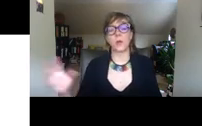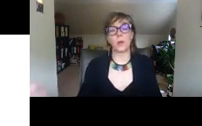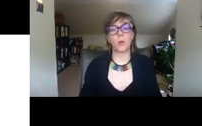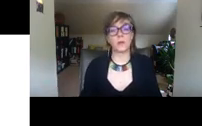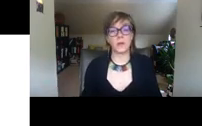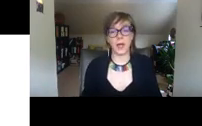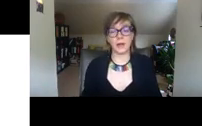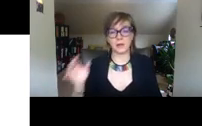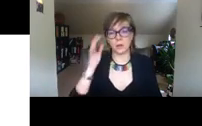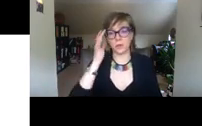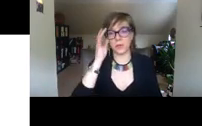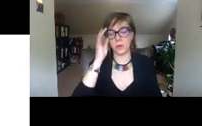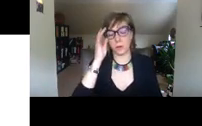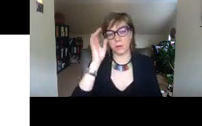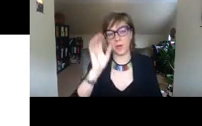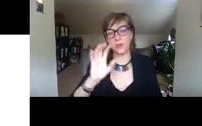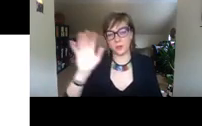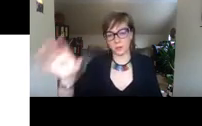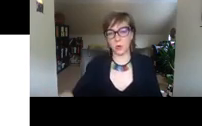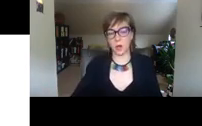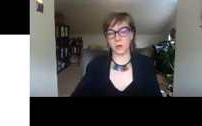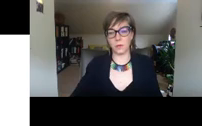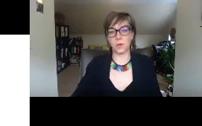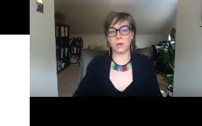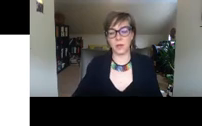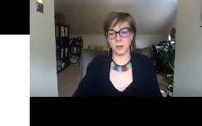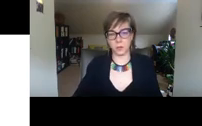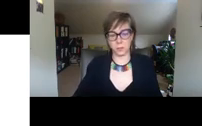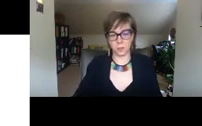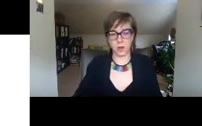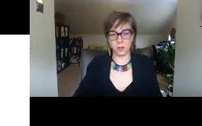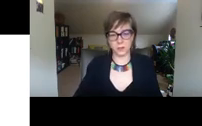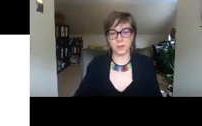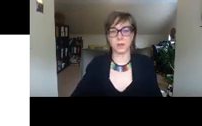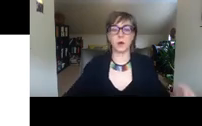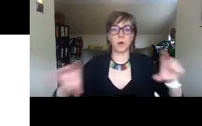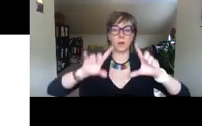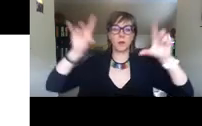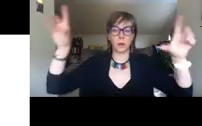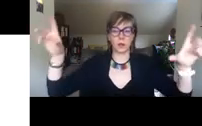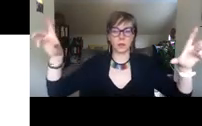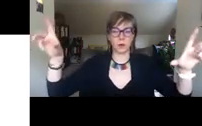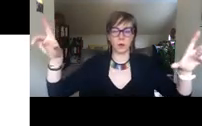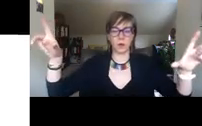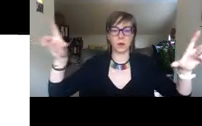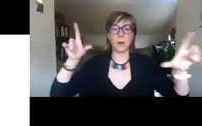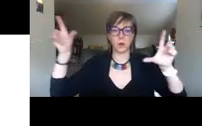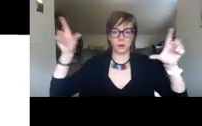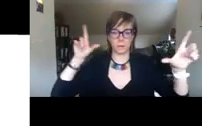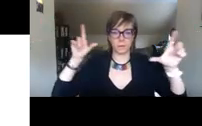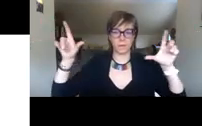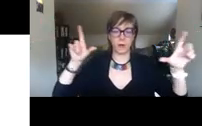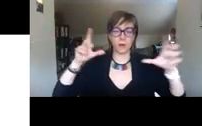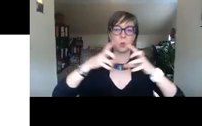now, with the added difficulty that often patients were not together with the providers, so that all three parties are